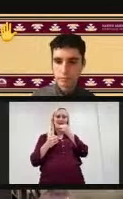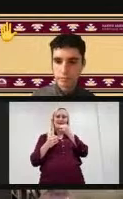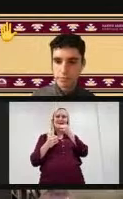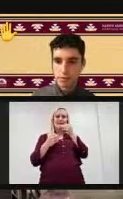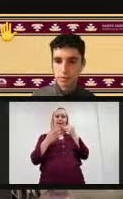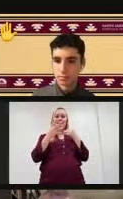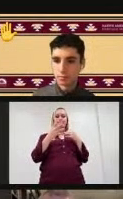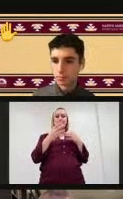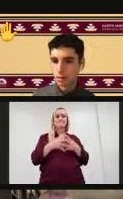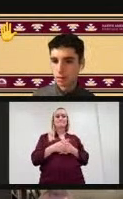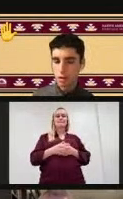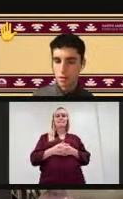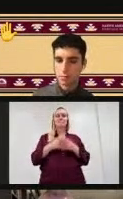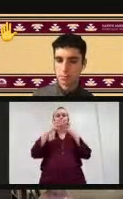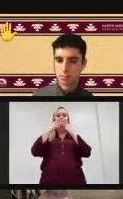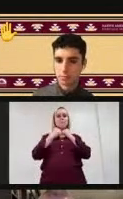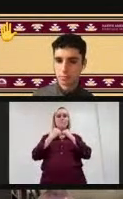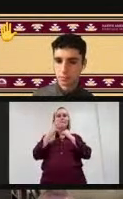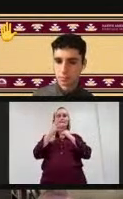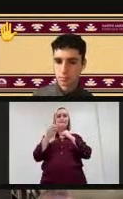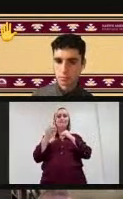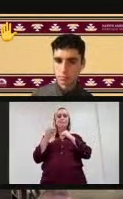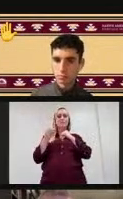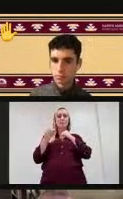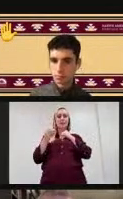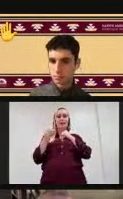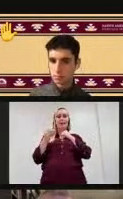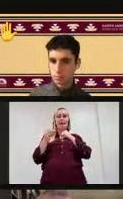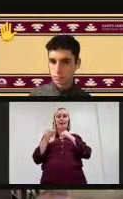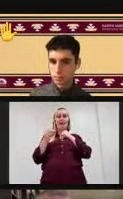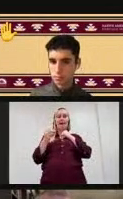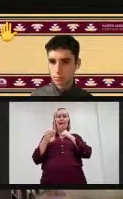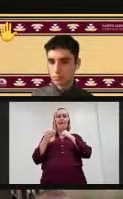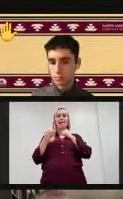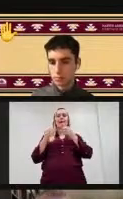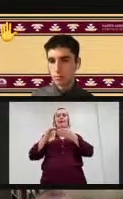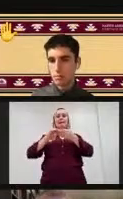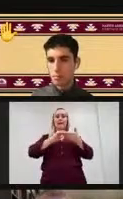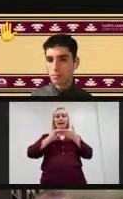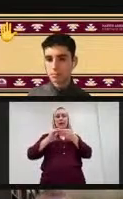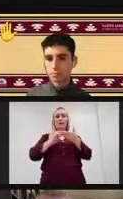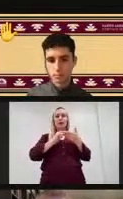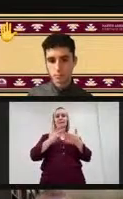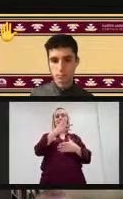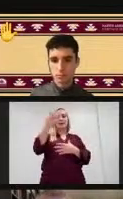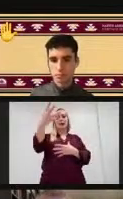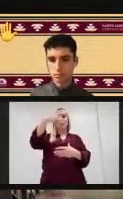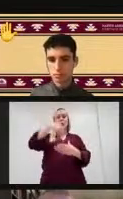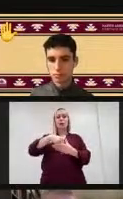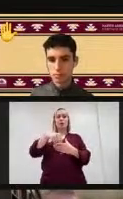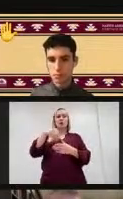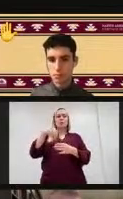prioritize it, or values collaborates and includes families and parents?